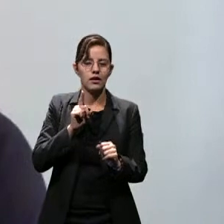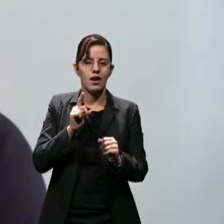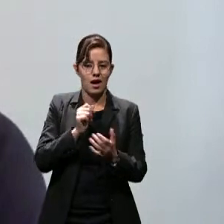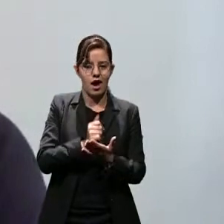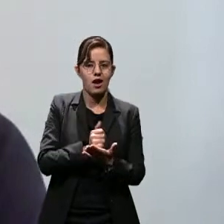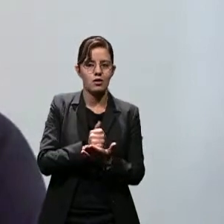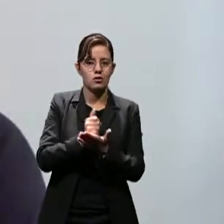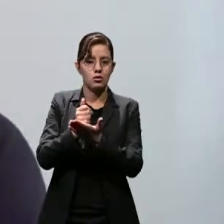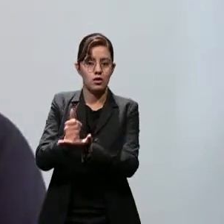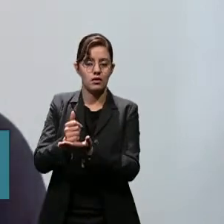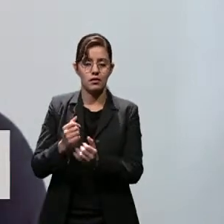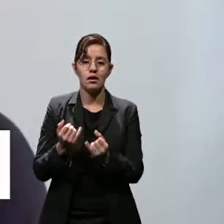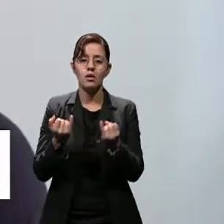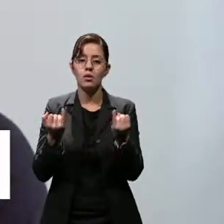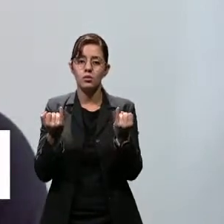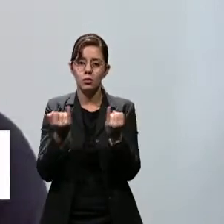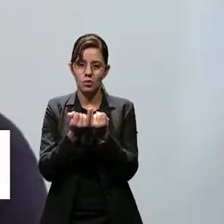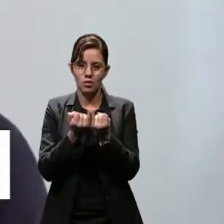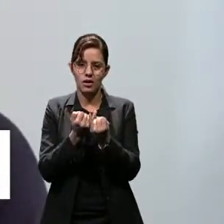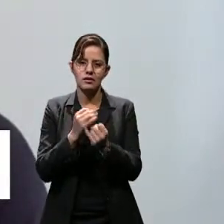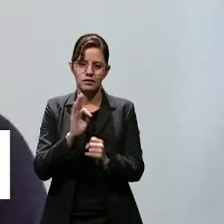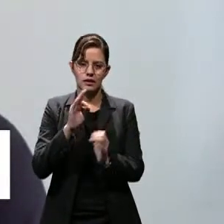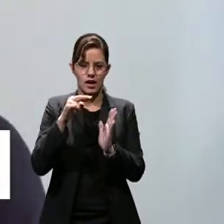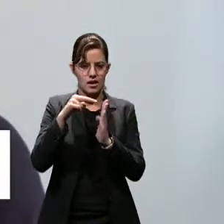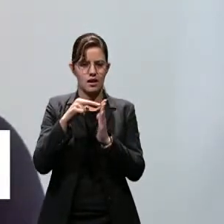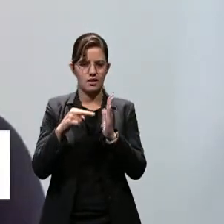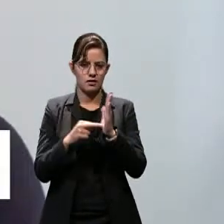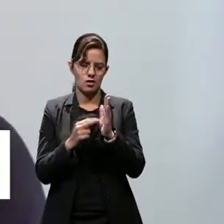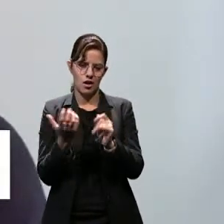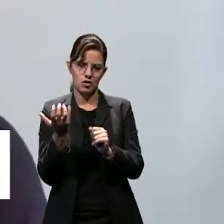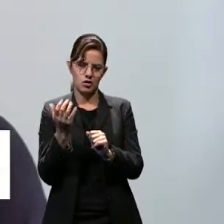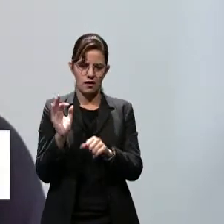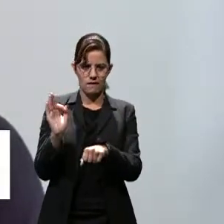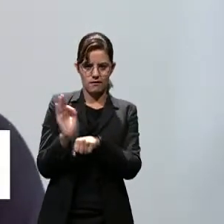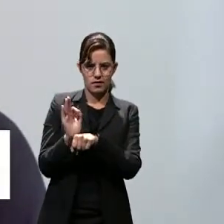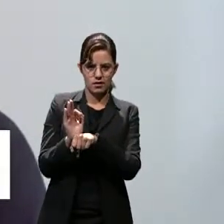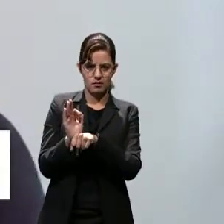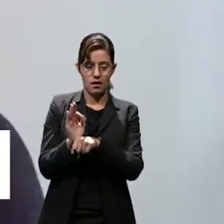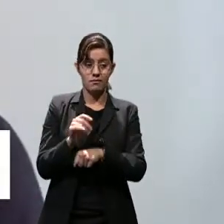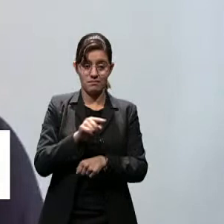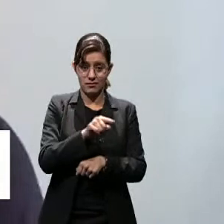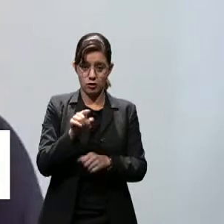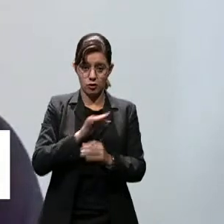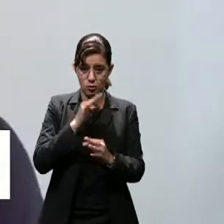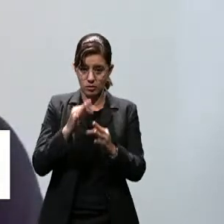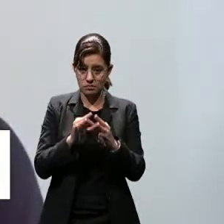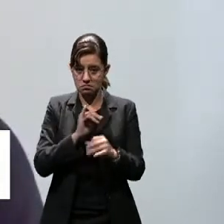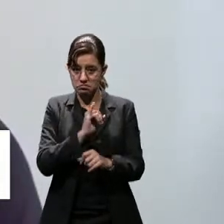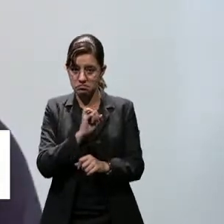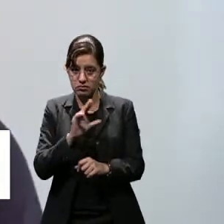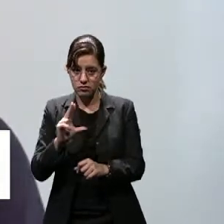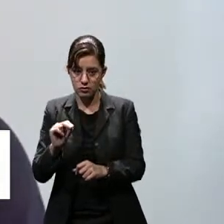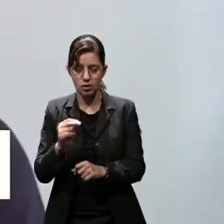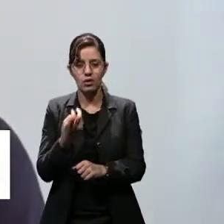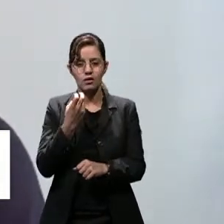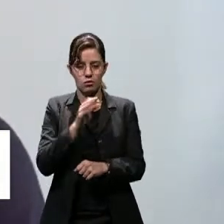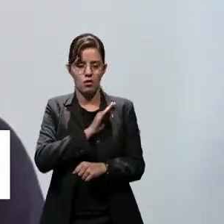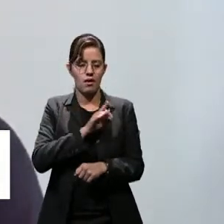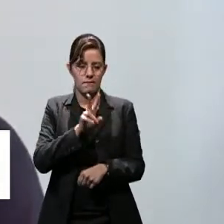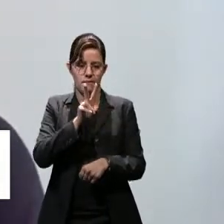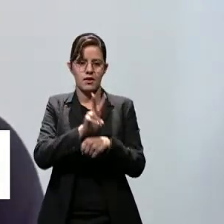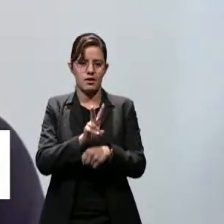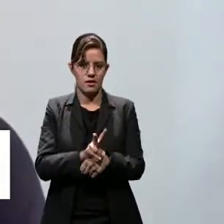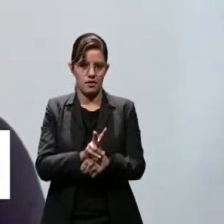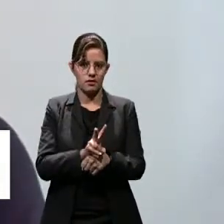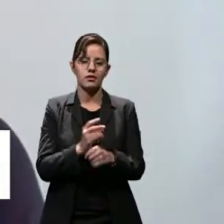women and to supervise affirmative action. And this is seen in a more ample way, and the obligations of the political